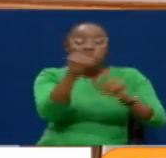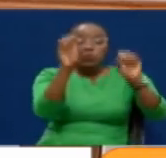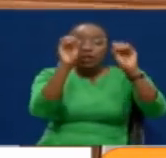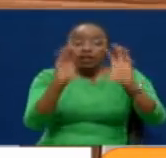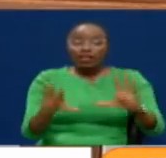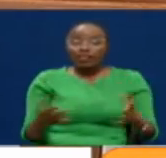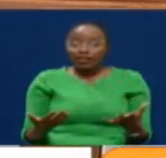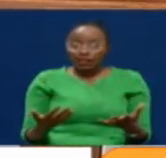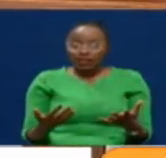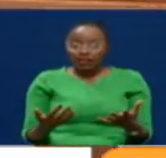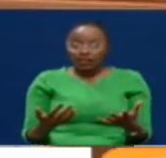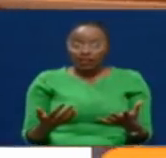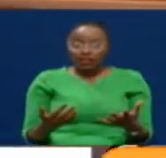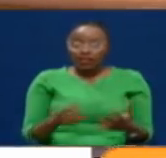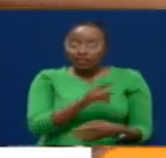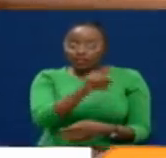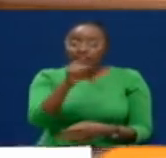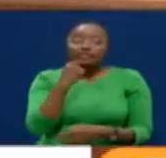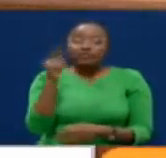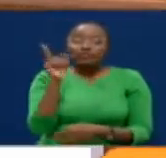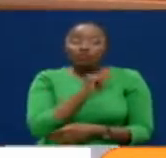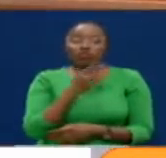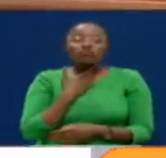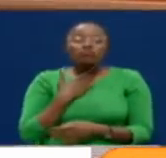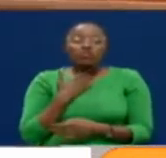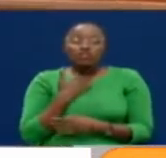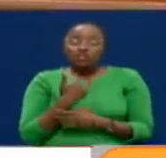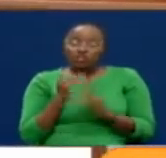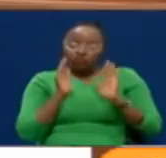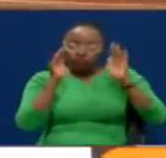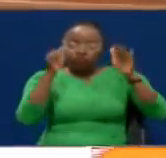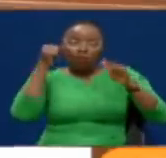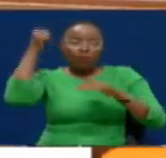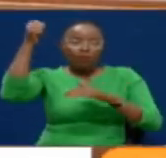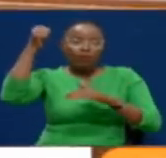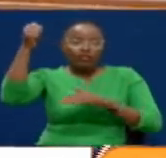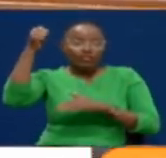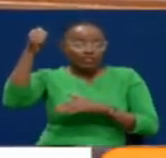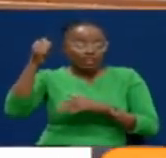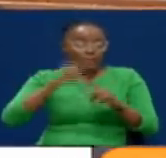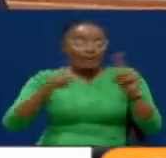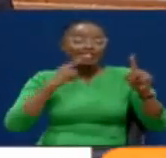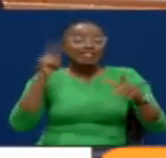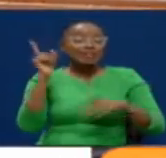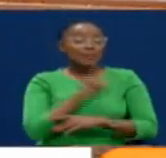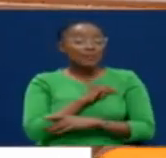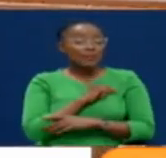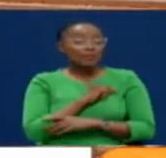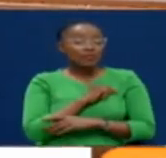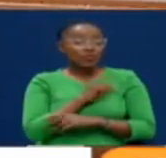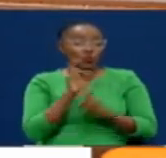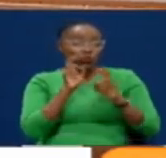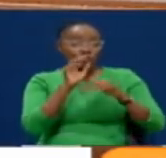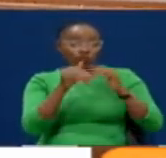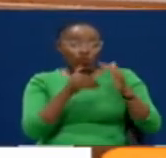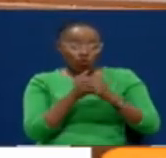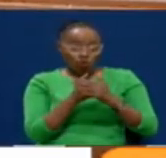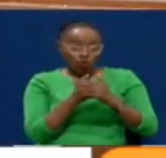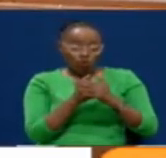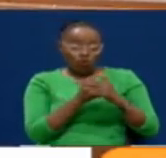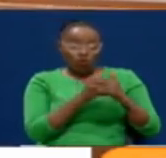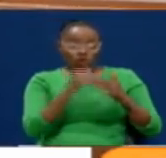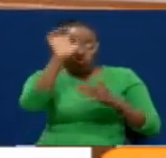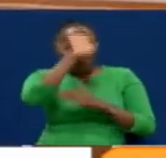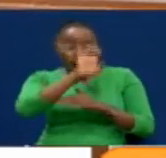And like he said, I don't want to diverge into that as politics, but like he said, look, the whole of Europe is trying